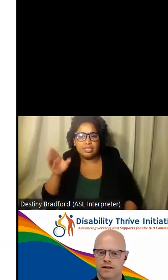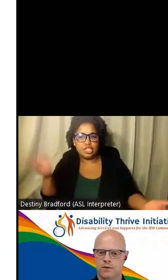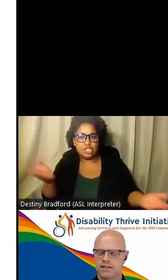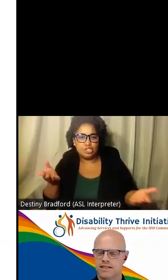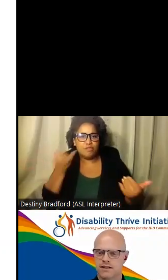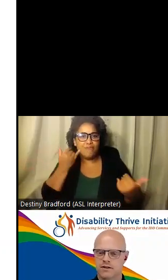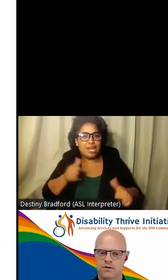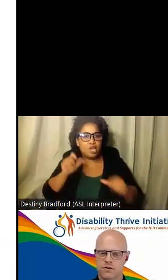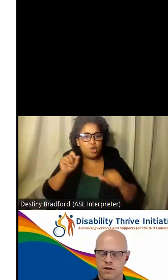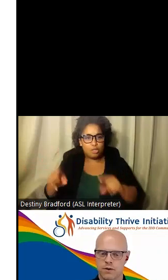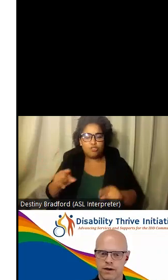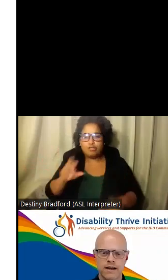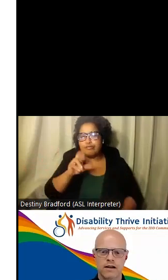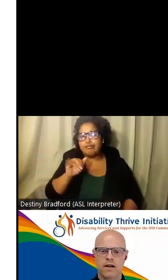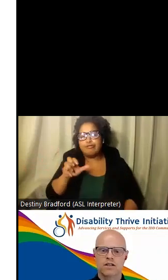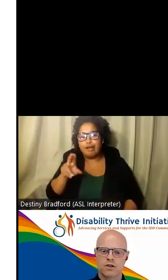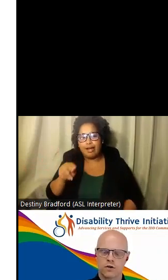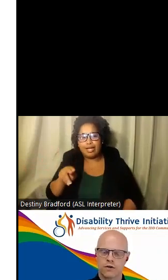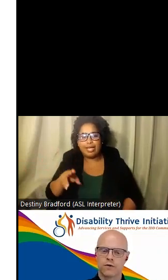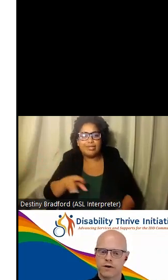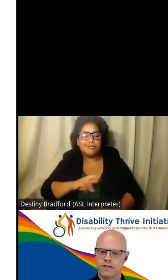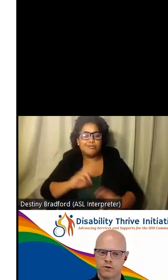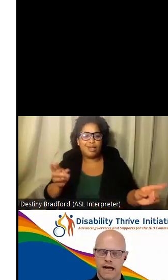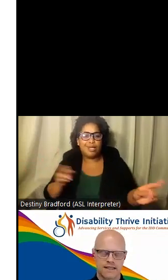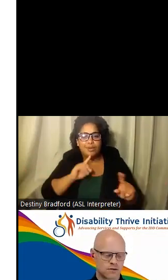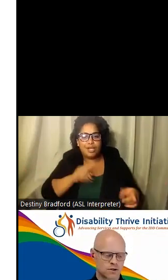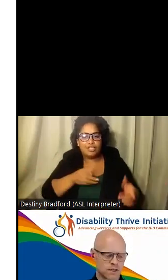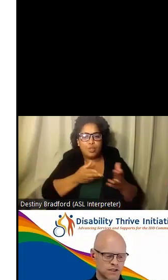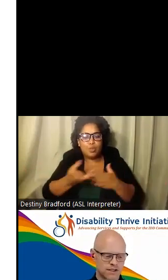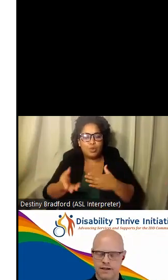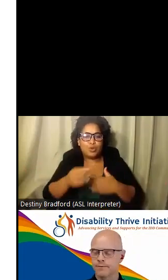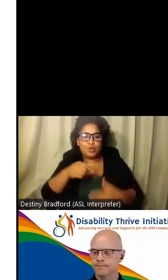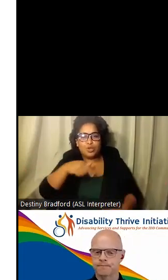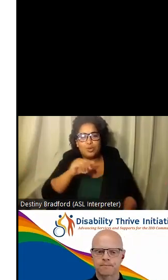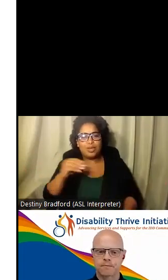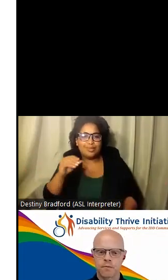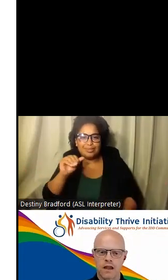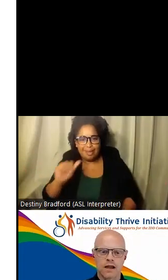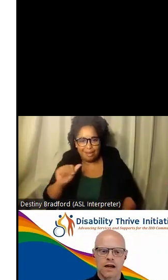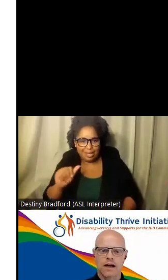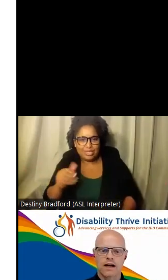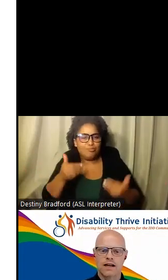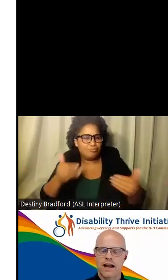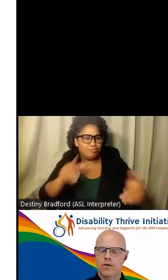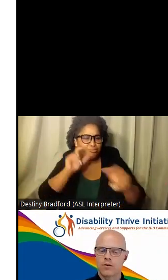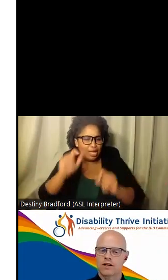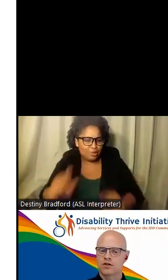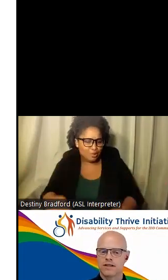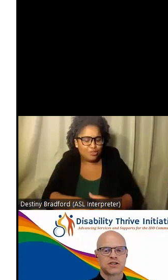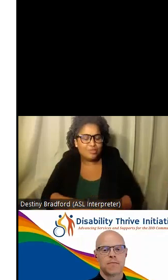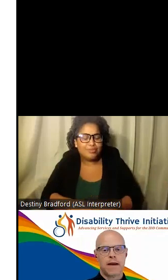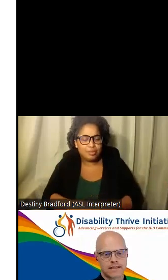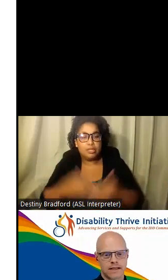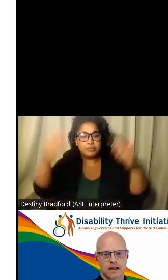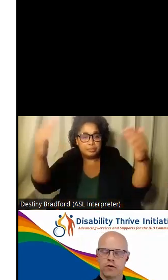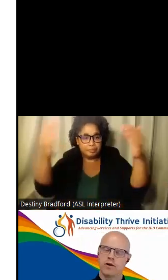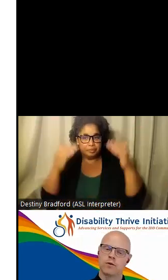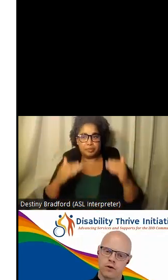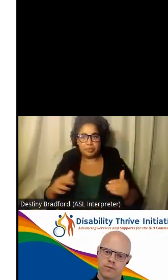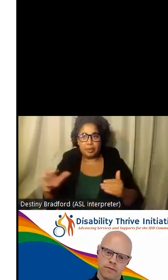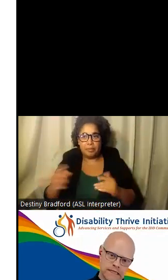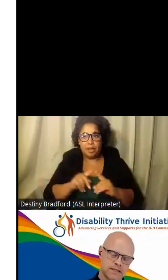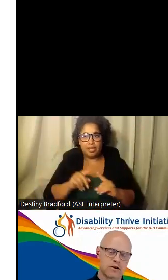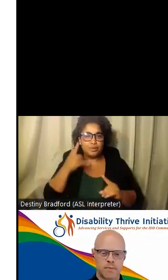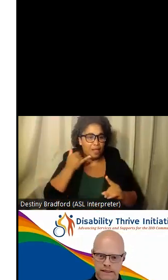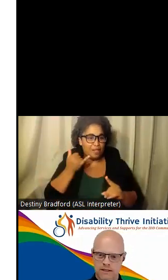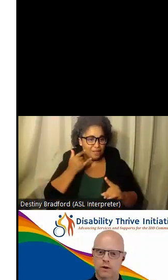Ryan is available to take those through the Q&A. So feel free to ask those questions there. Now we're going to transition back to California. We're